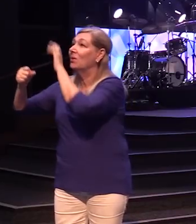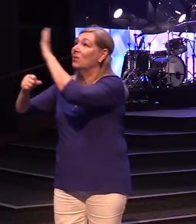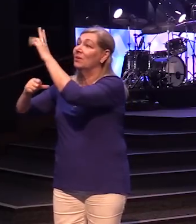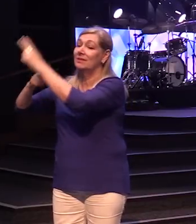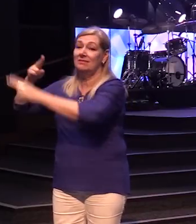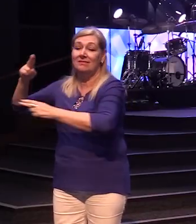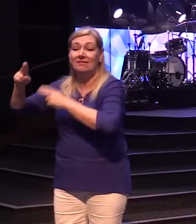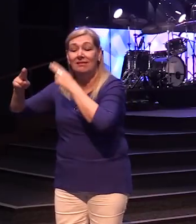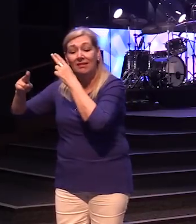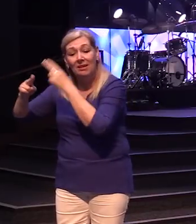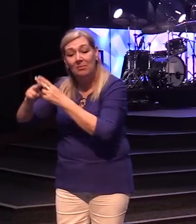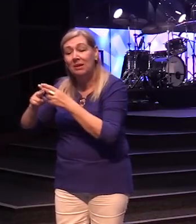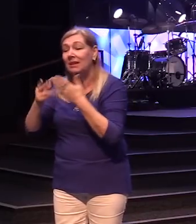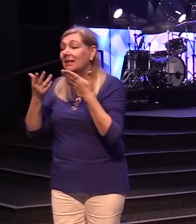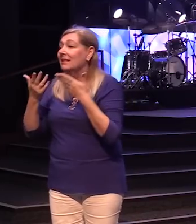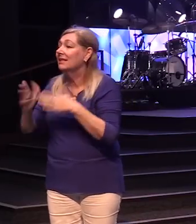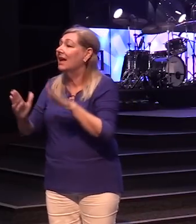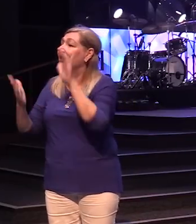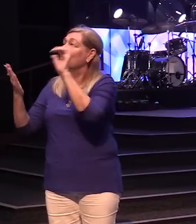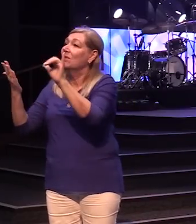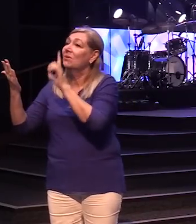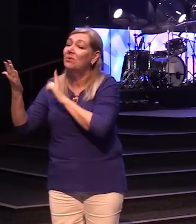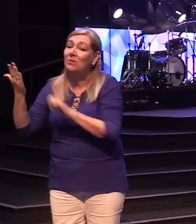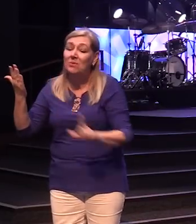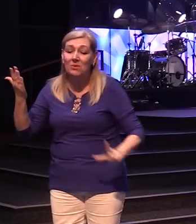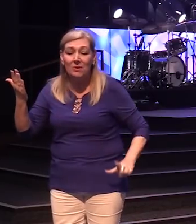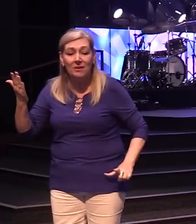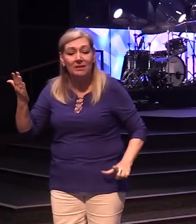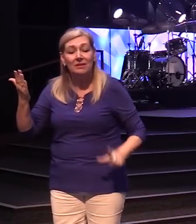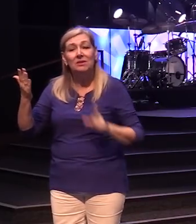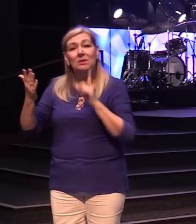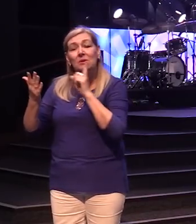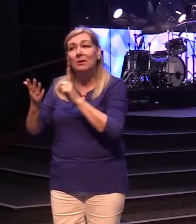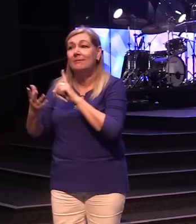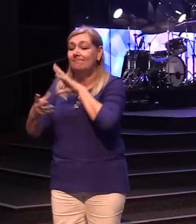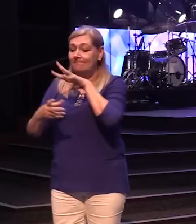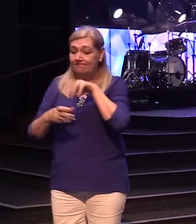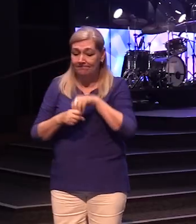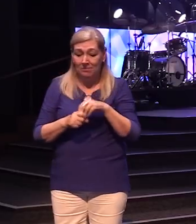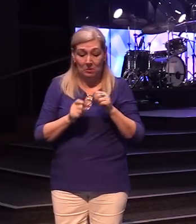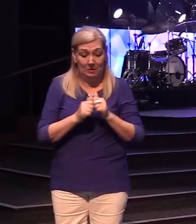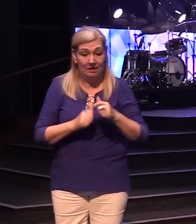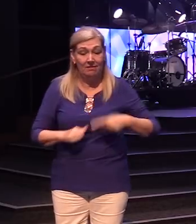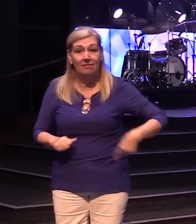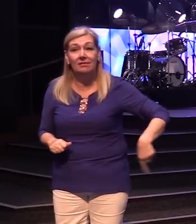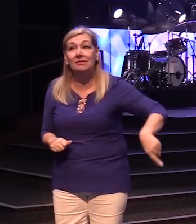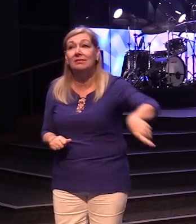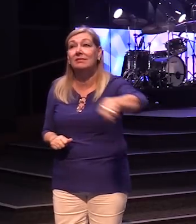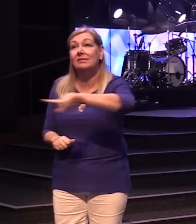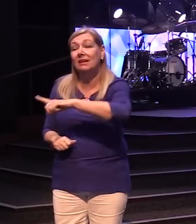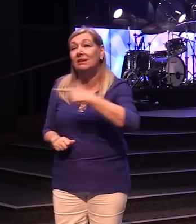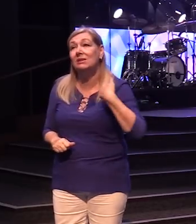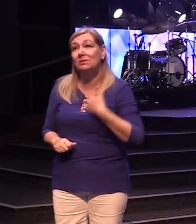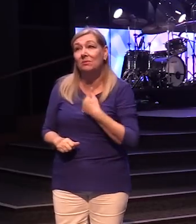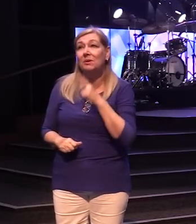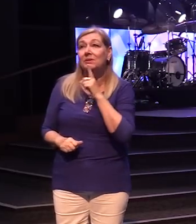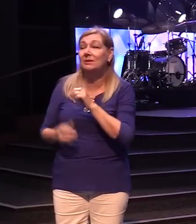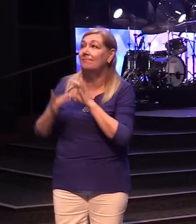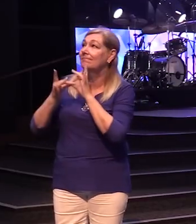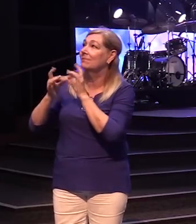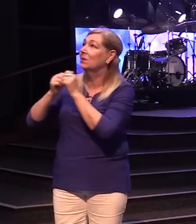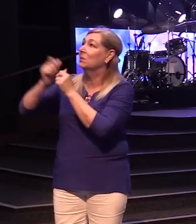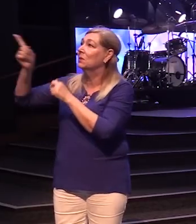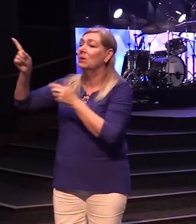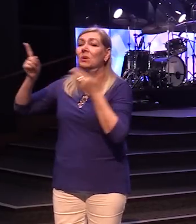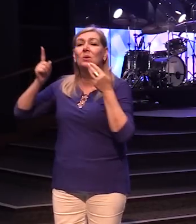Let thy mercy, O Lord, be upon us according as we hope in thee. Put your hands